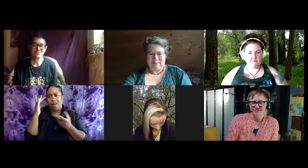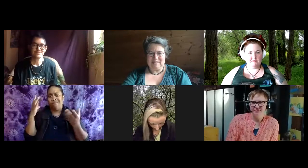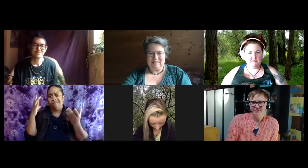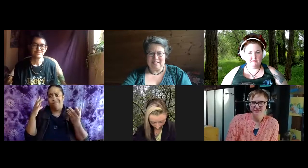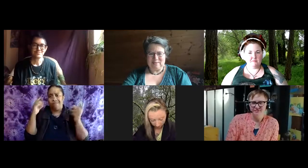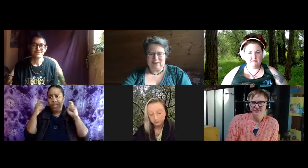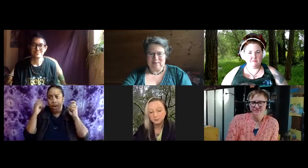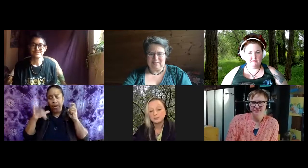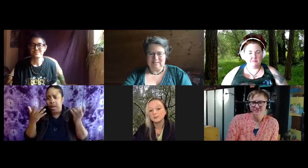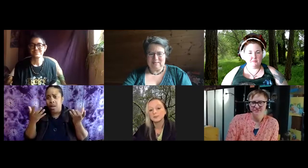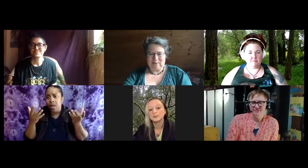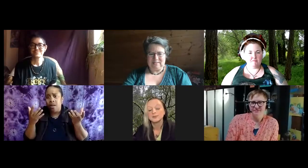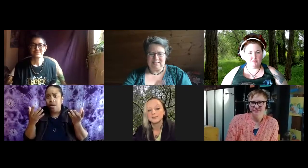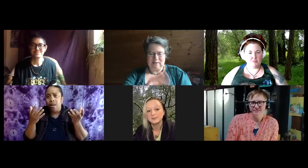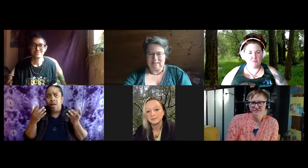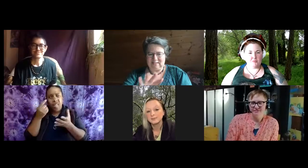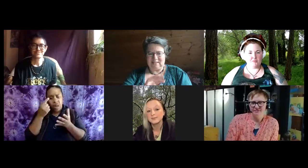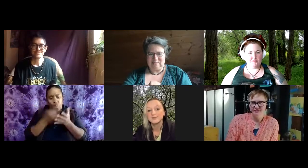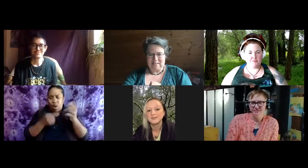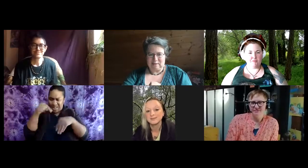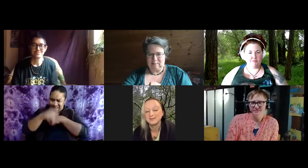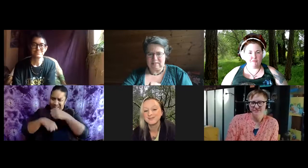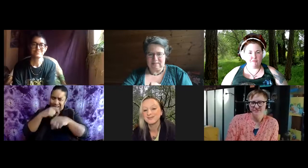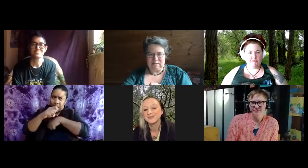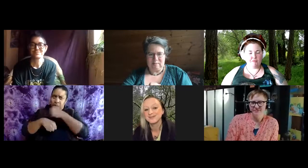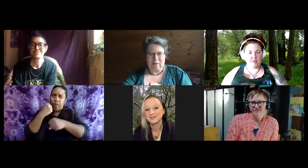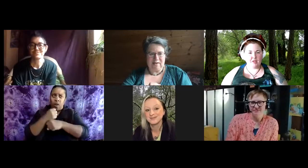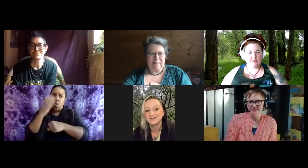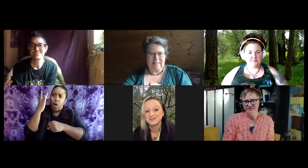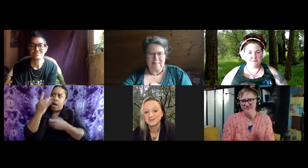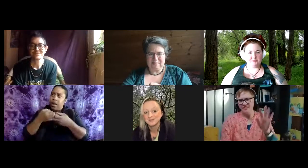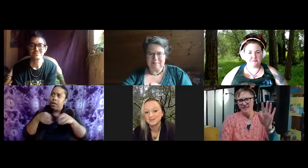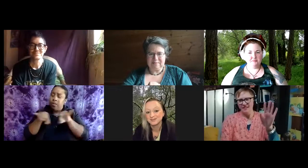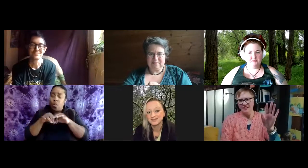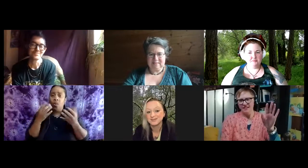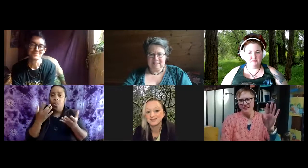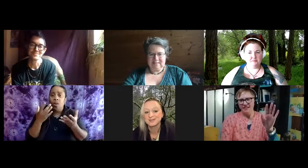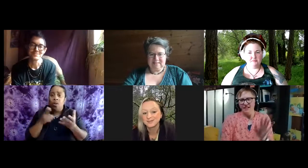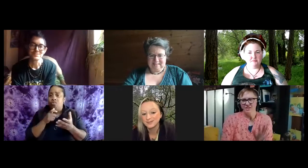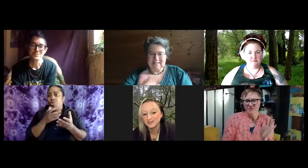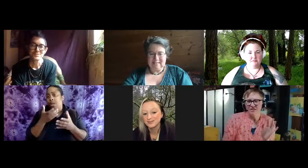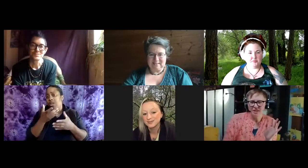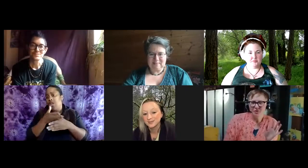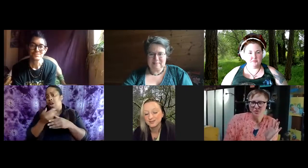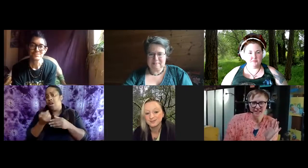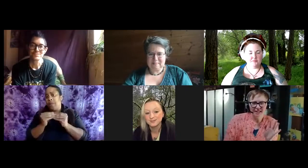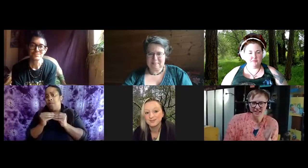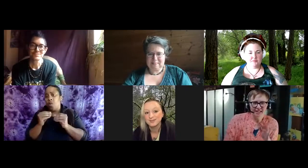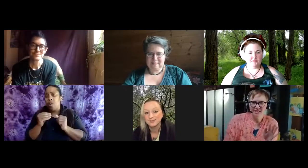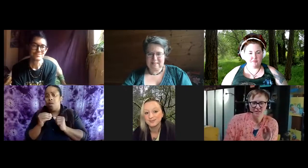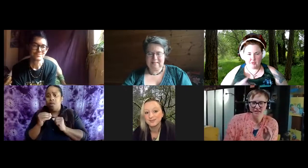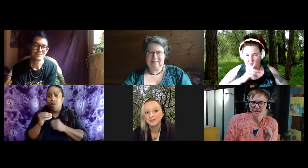like what is this time of year and why is it so important? And you all shared a little, but does anyone want to share a little bit more about that? I just want to say real quick